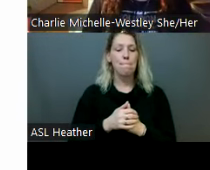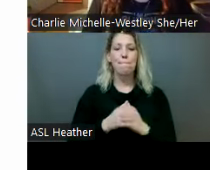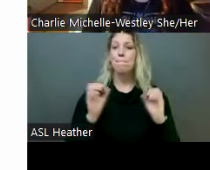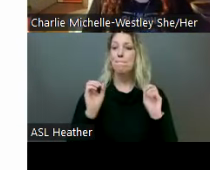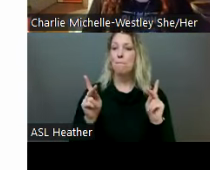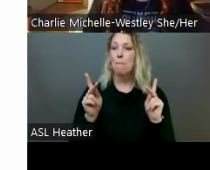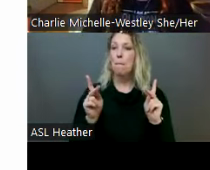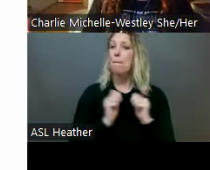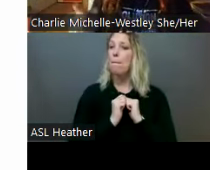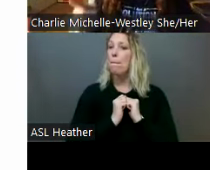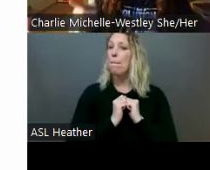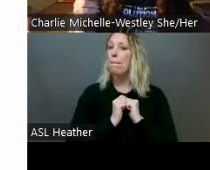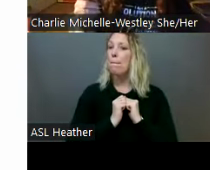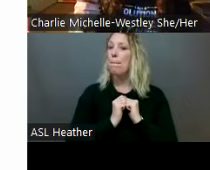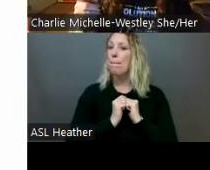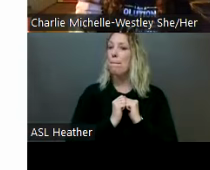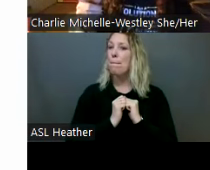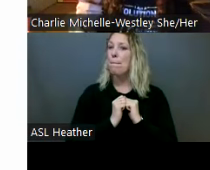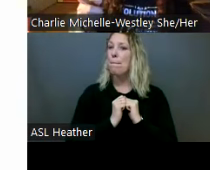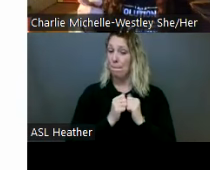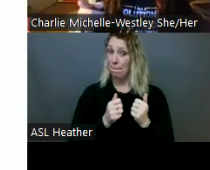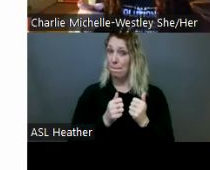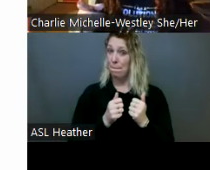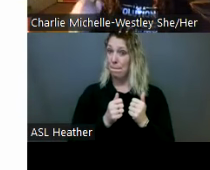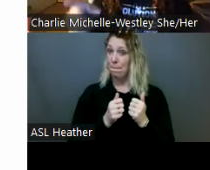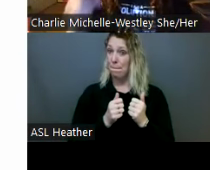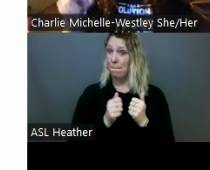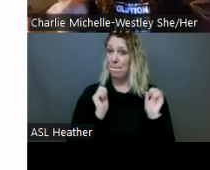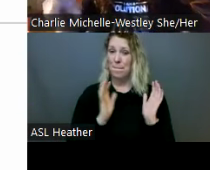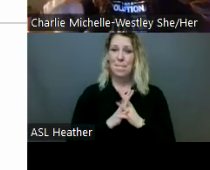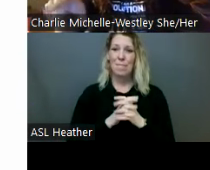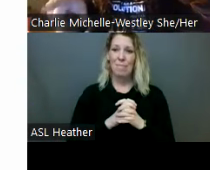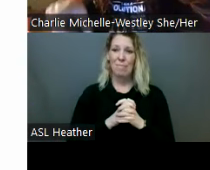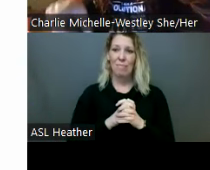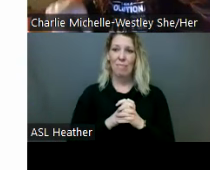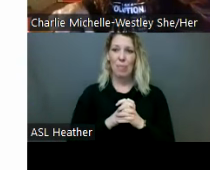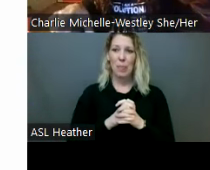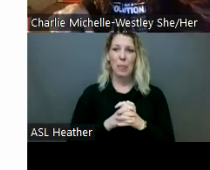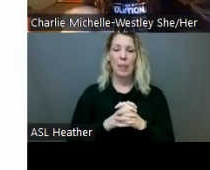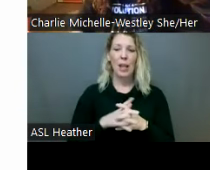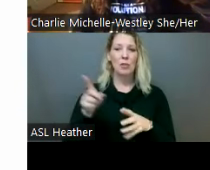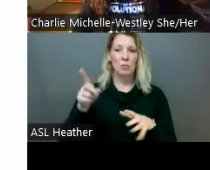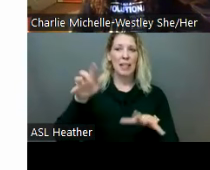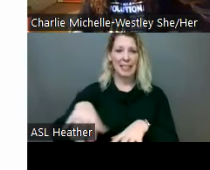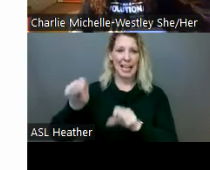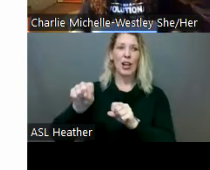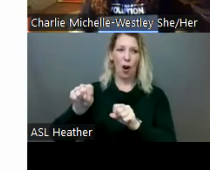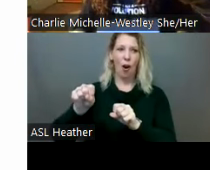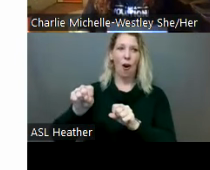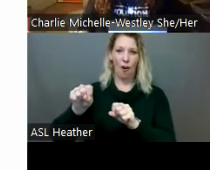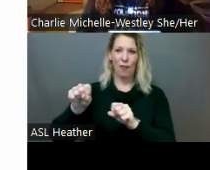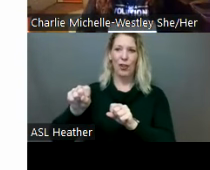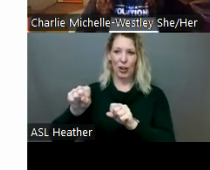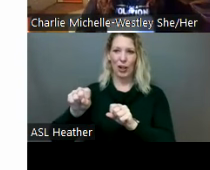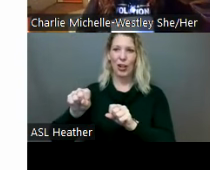Okay. Now well, go ahead. Yeah, you're going to take over from here as we because